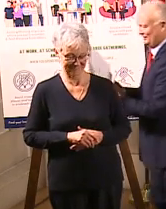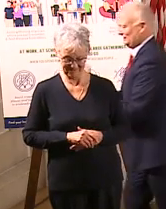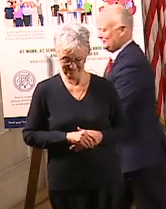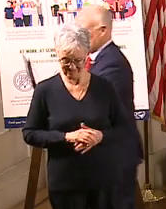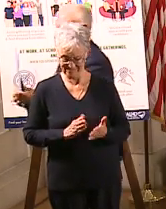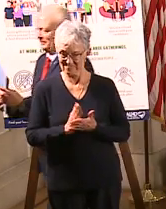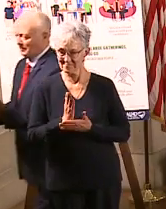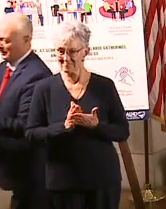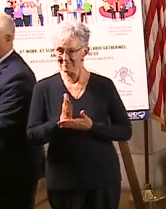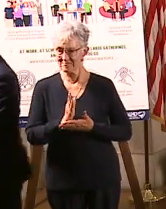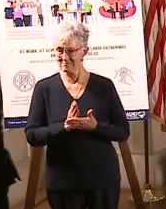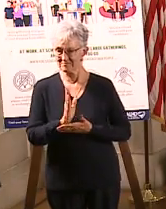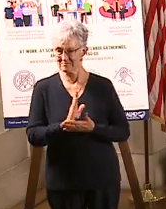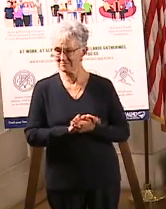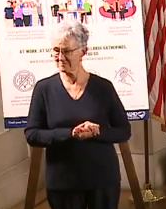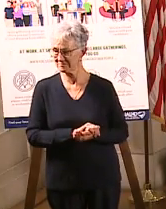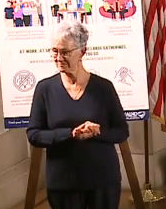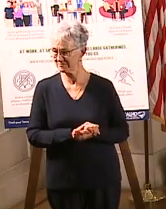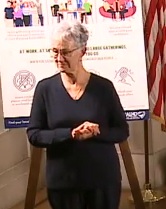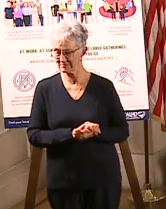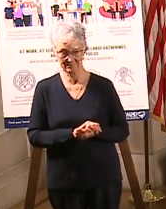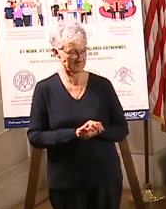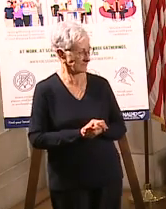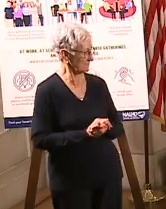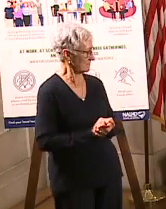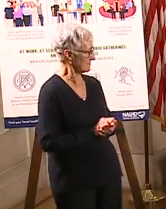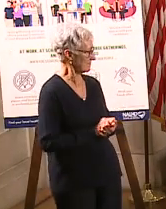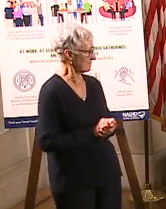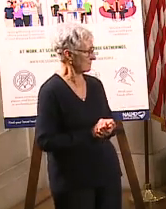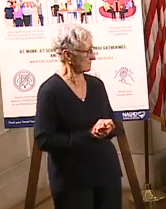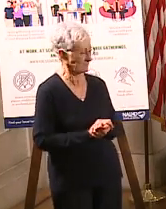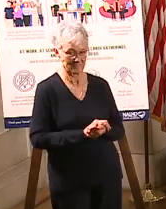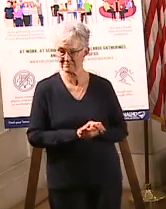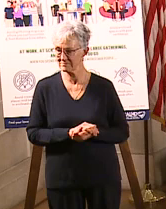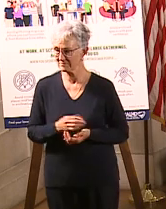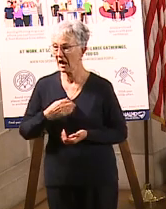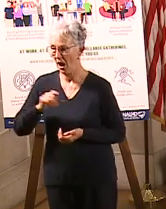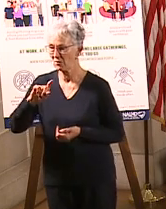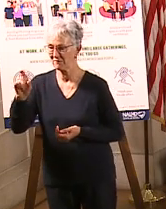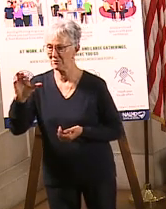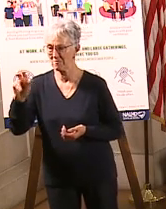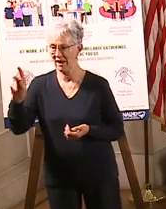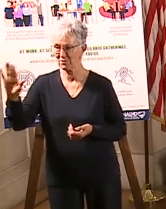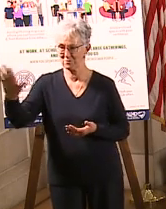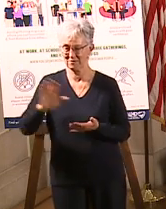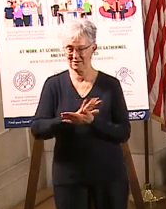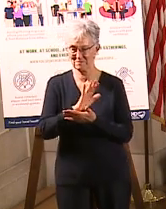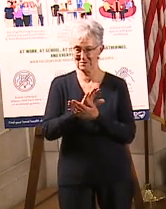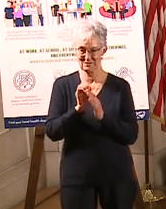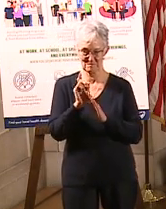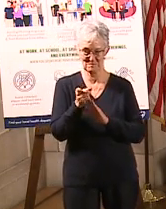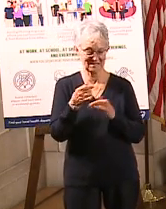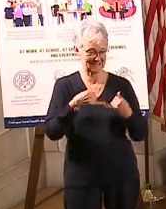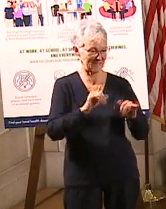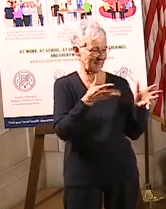All right. Oh, I still got some of your notes. That's okay. I'll return them to you later. All right.